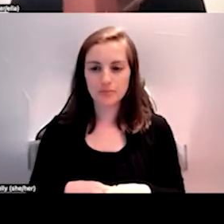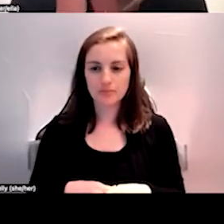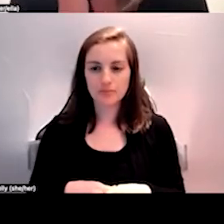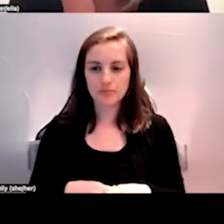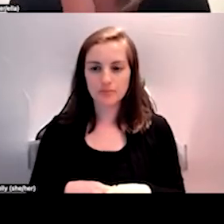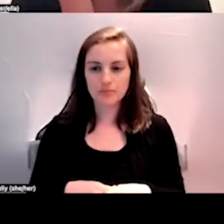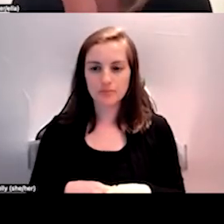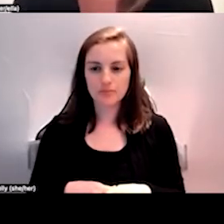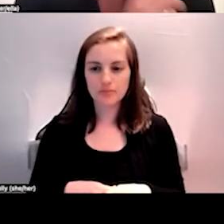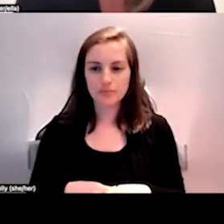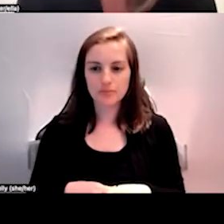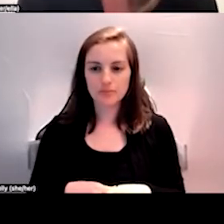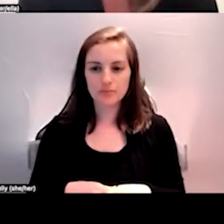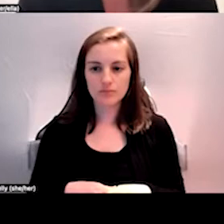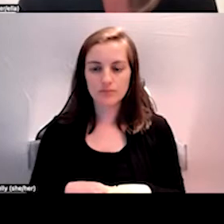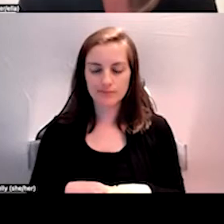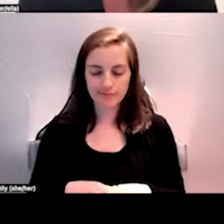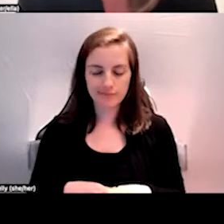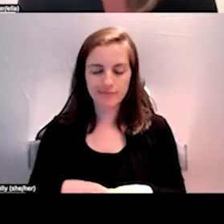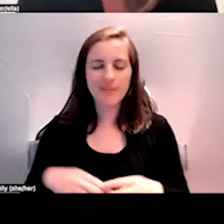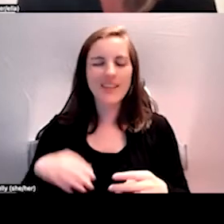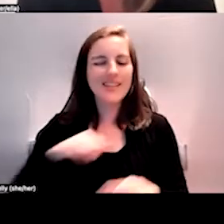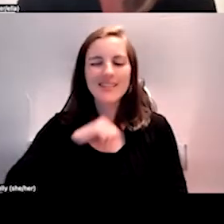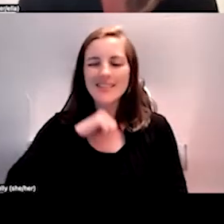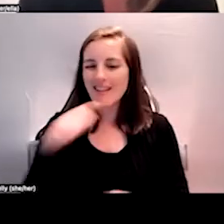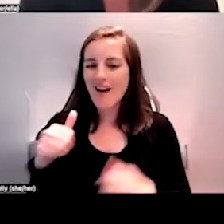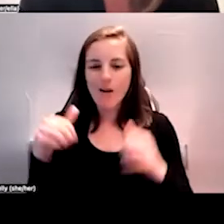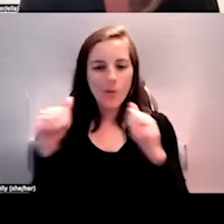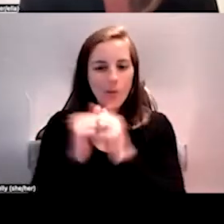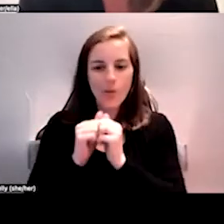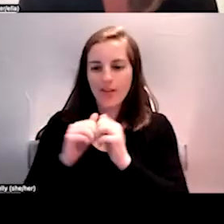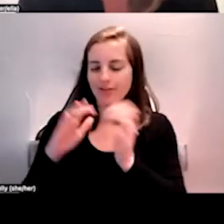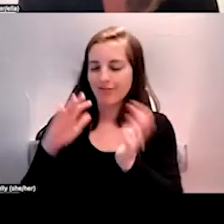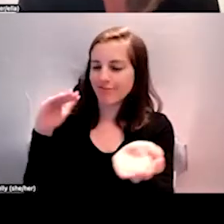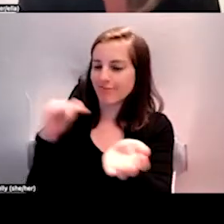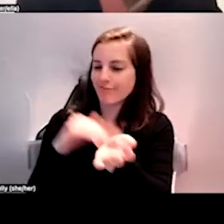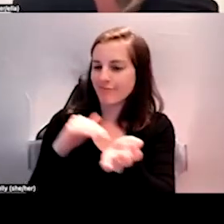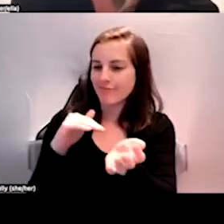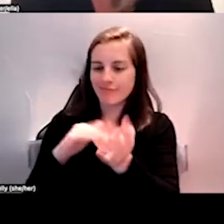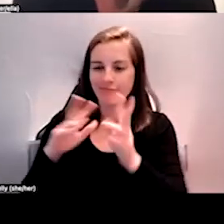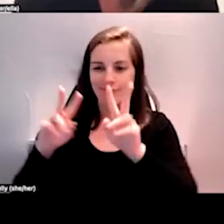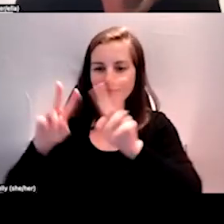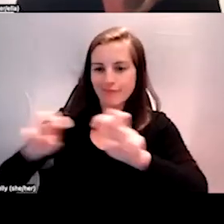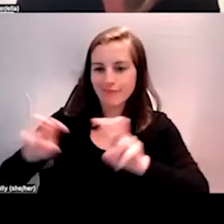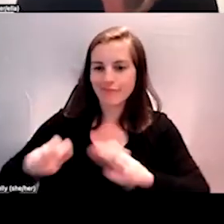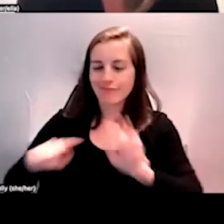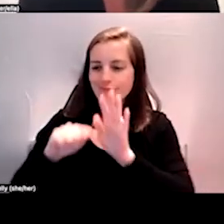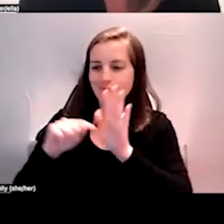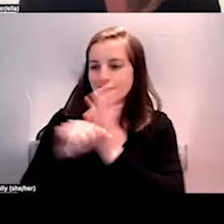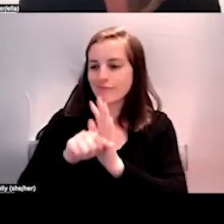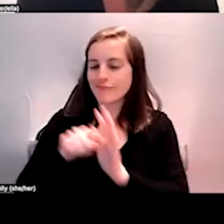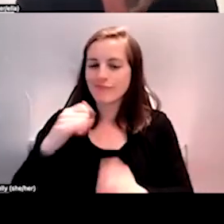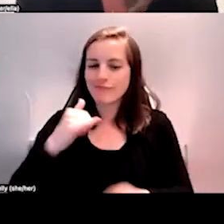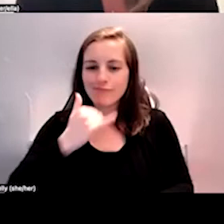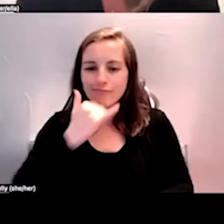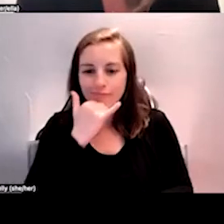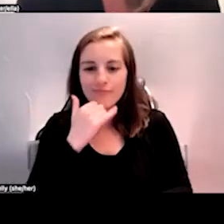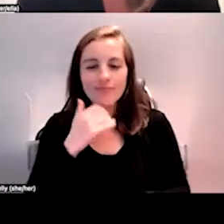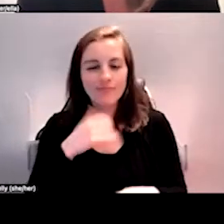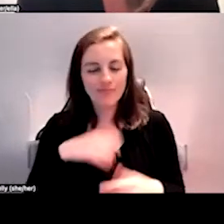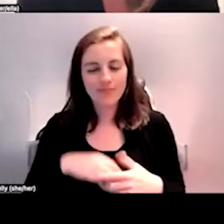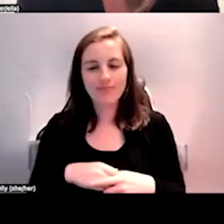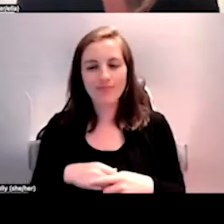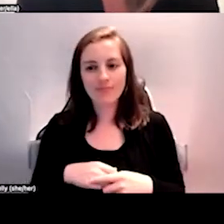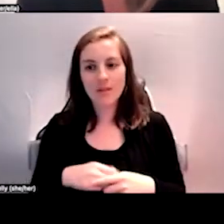healthcare call pathology, a lens of pathology, right? Of this is wrong. A lot of healthcare providers, clinicians, team members